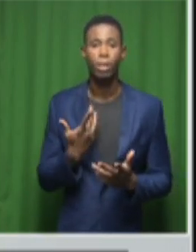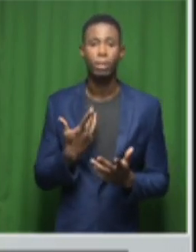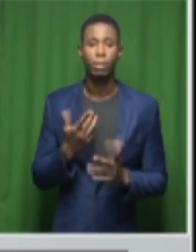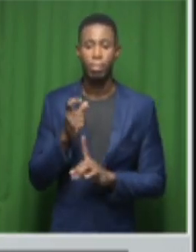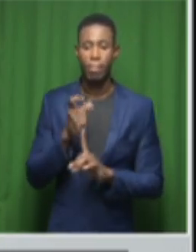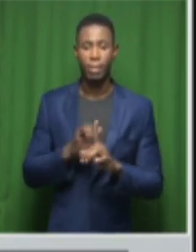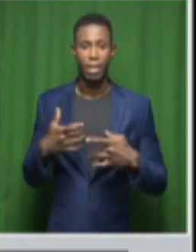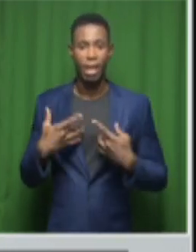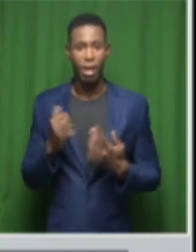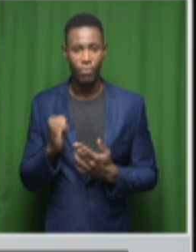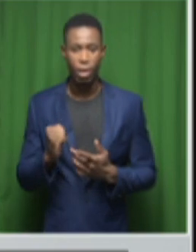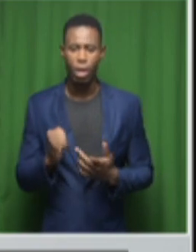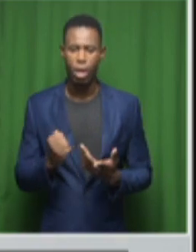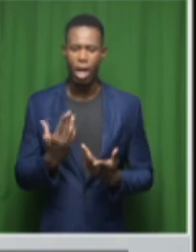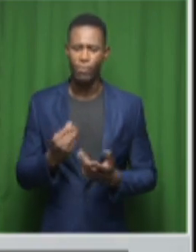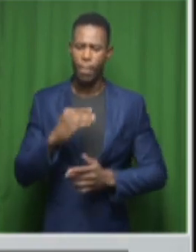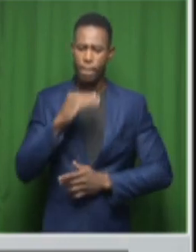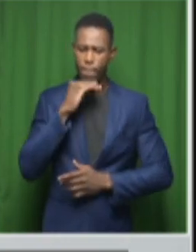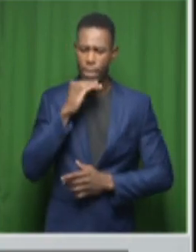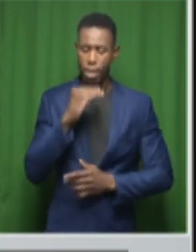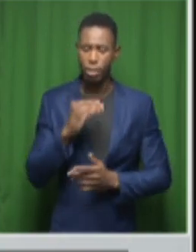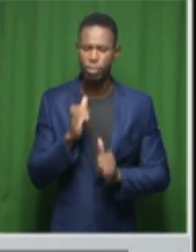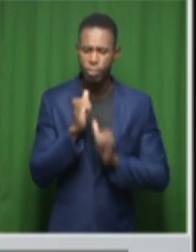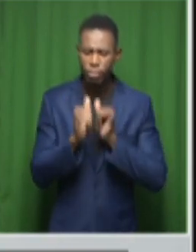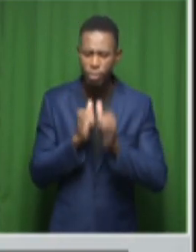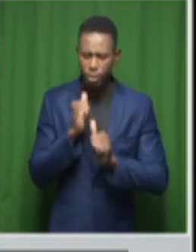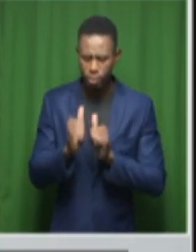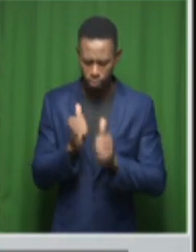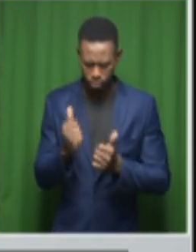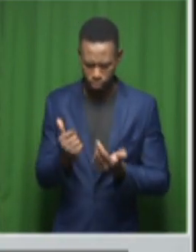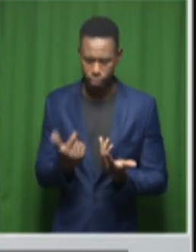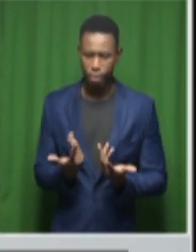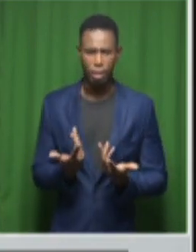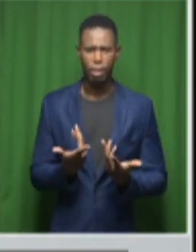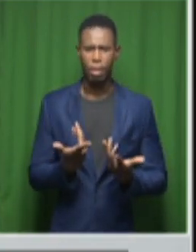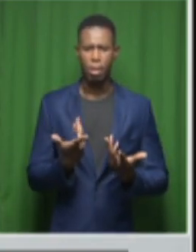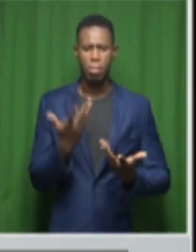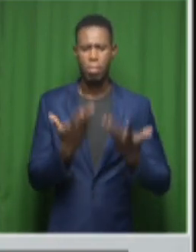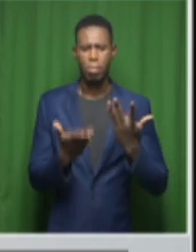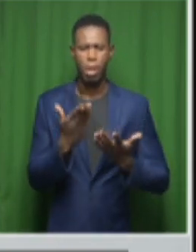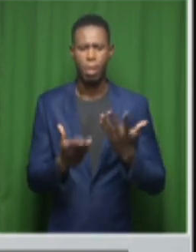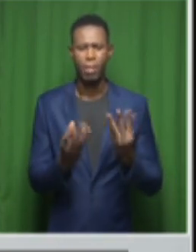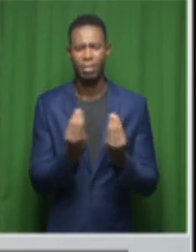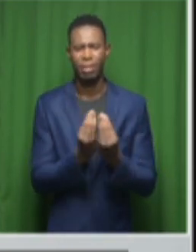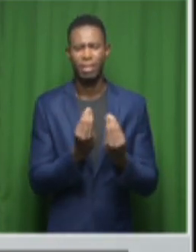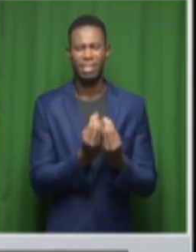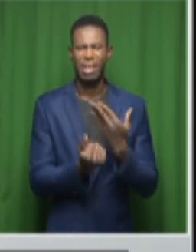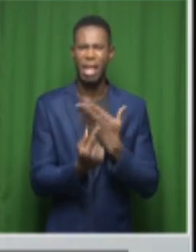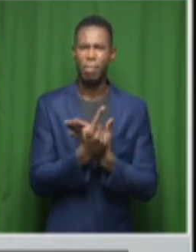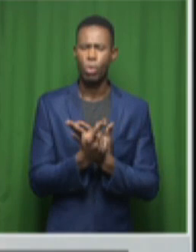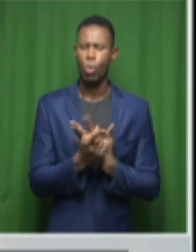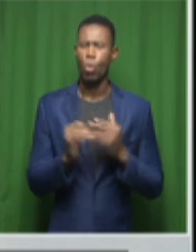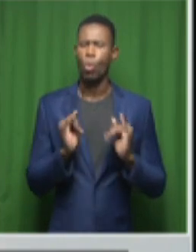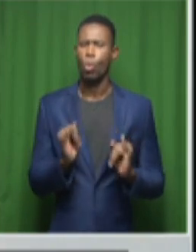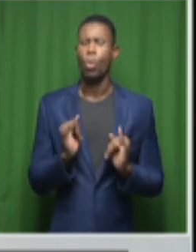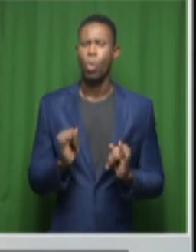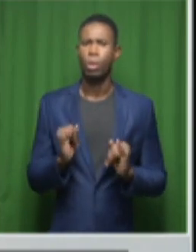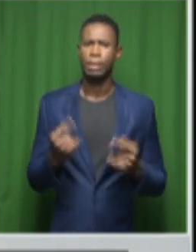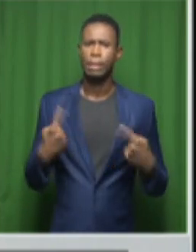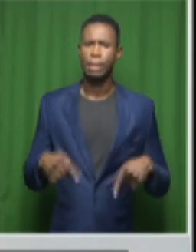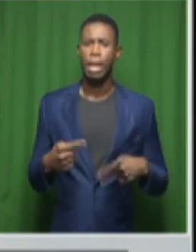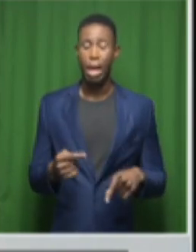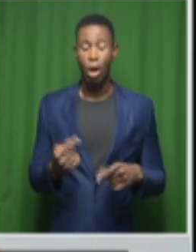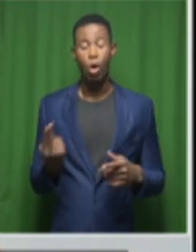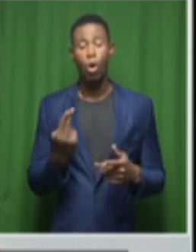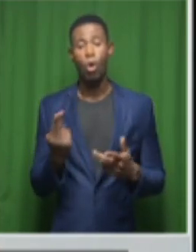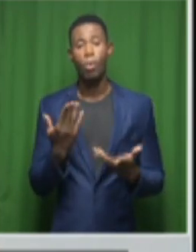life, regardless of, how terrifying situations may seem, how nihilistic people's outlook